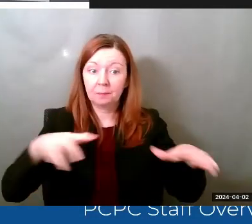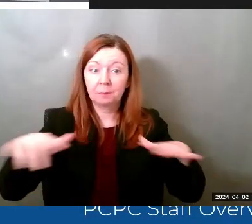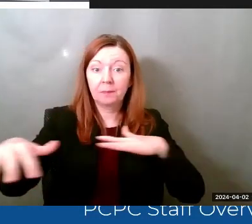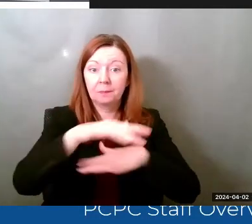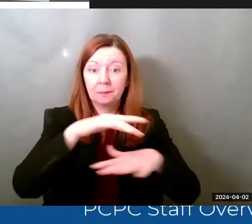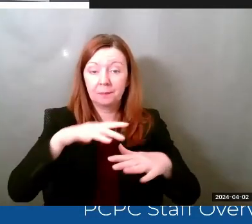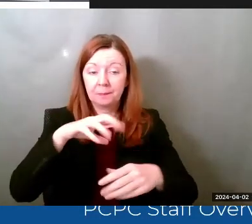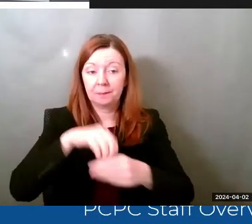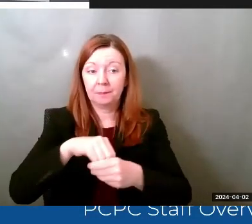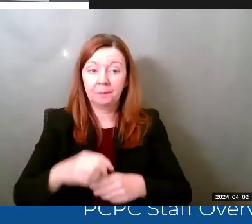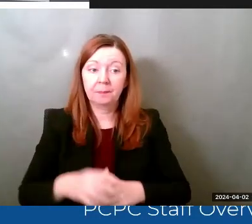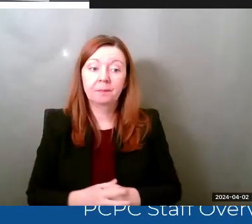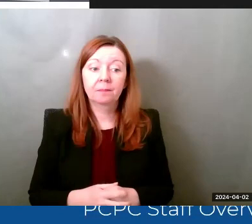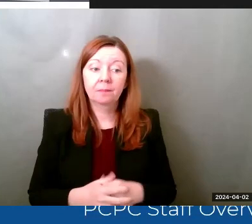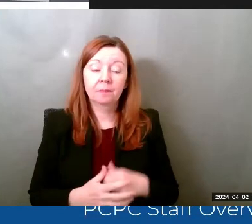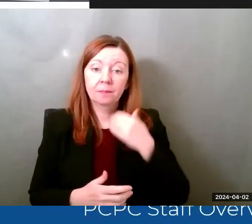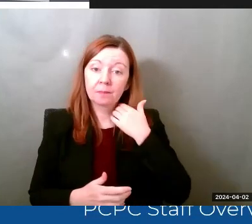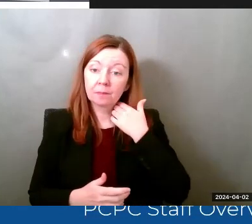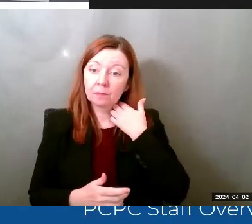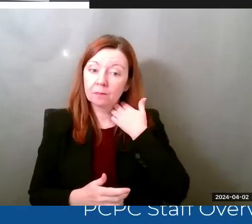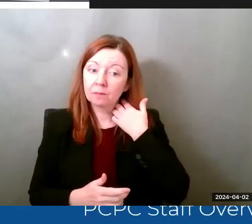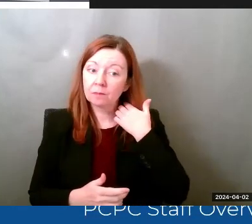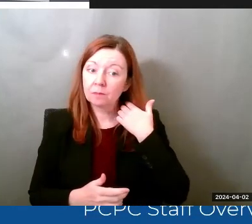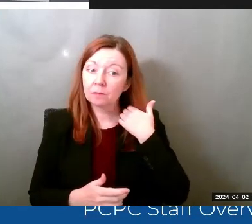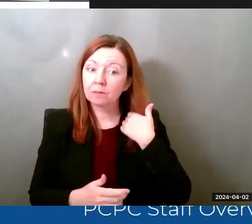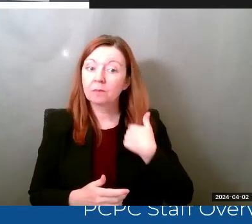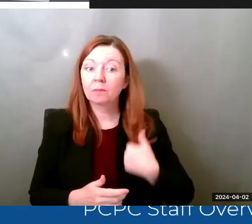circulation. Next.